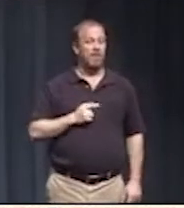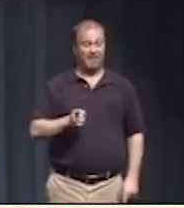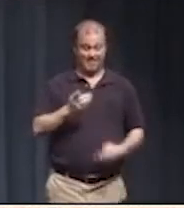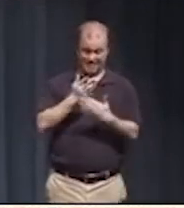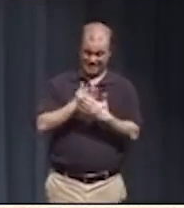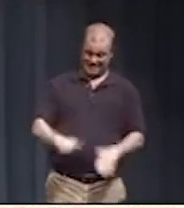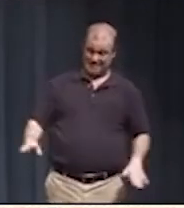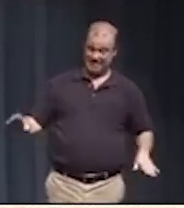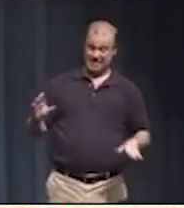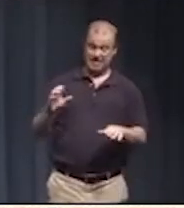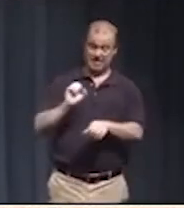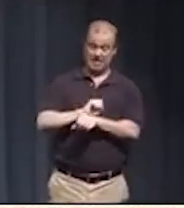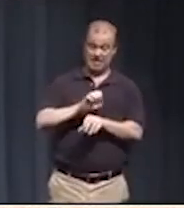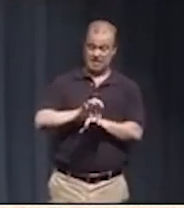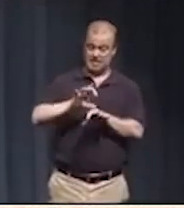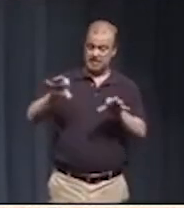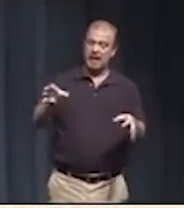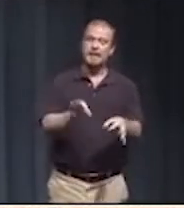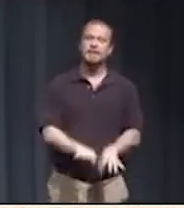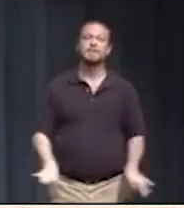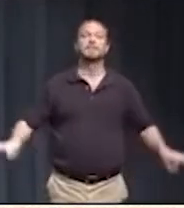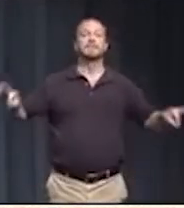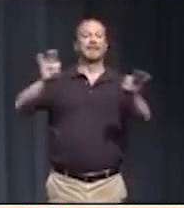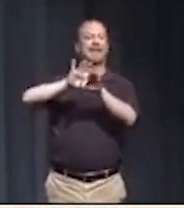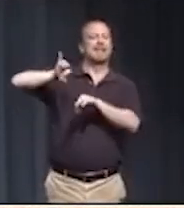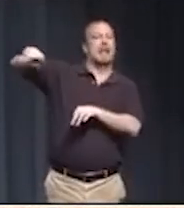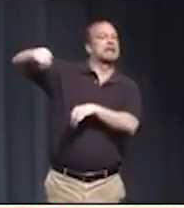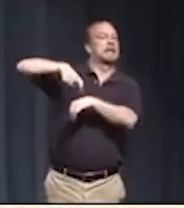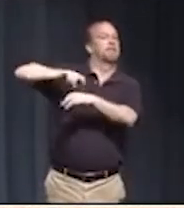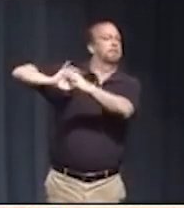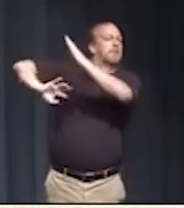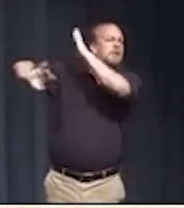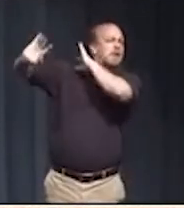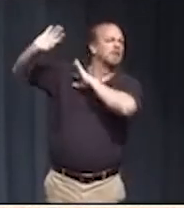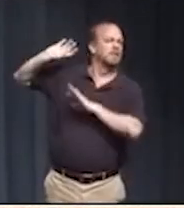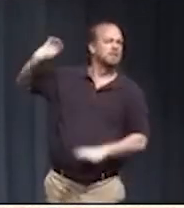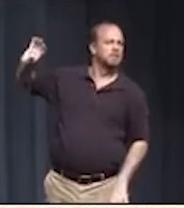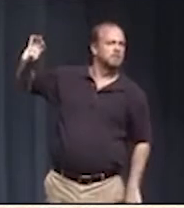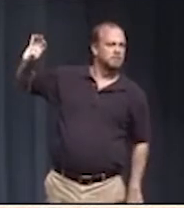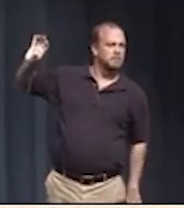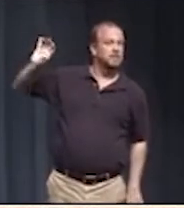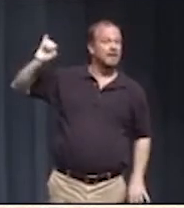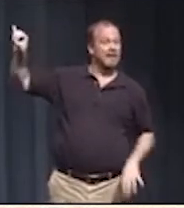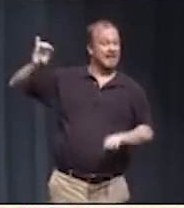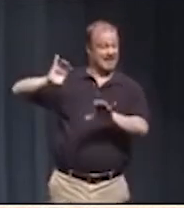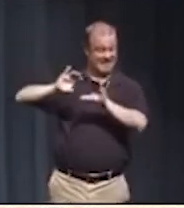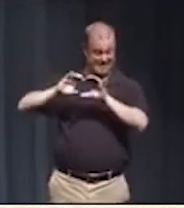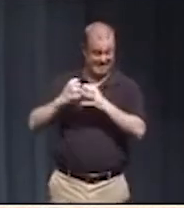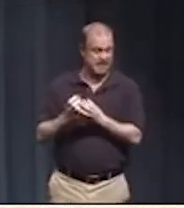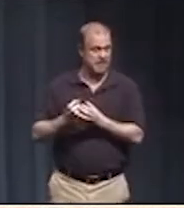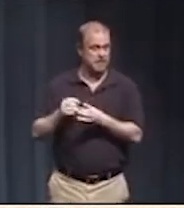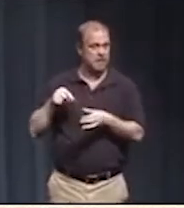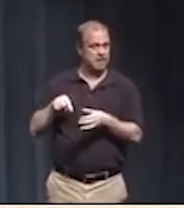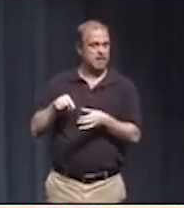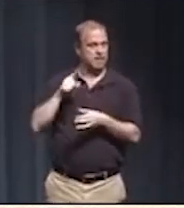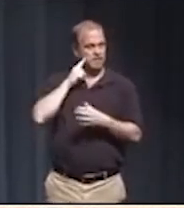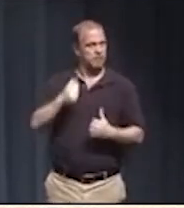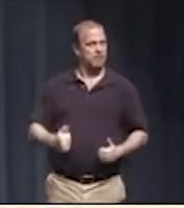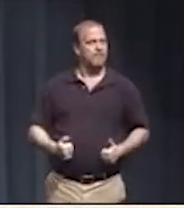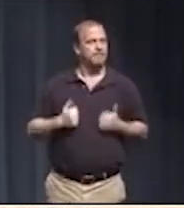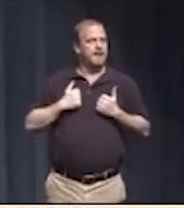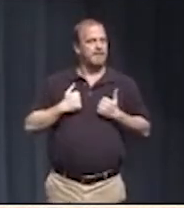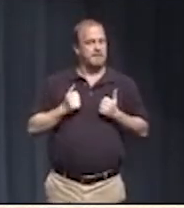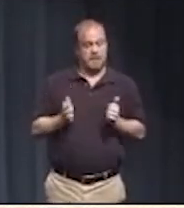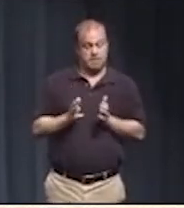of labor was really important in that time period and in that society for ensuring the survival of